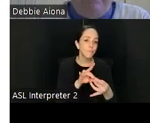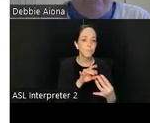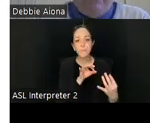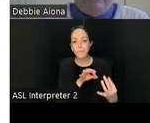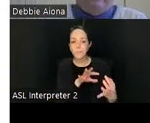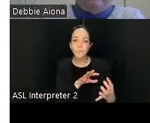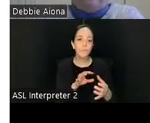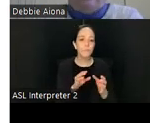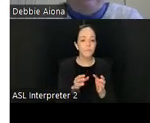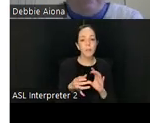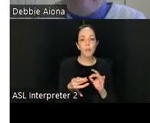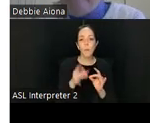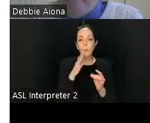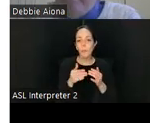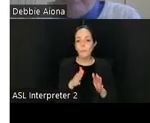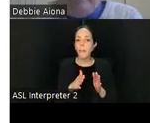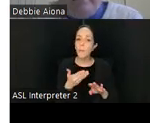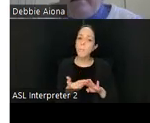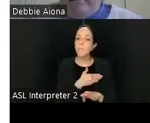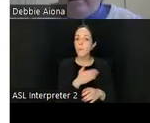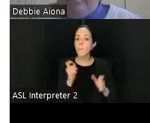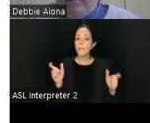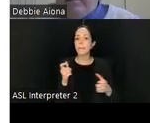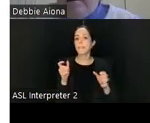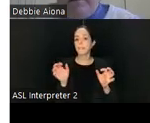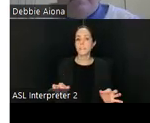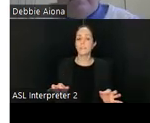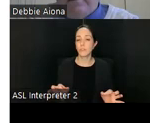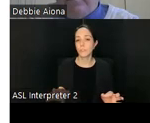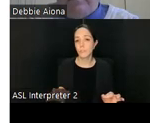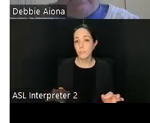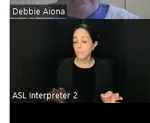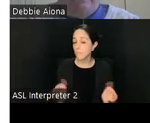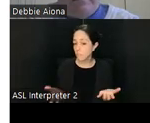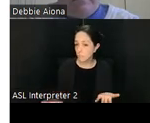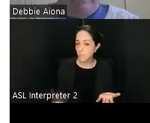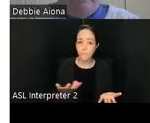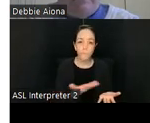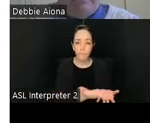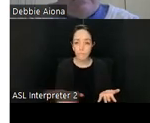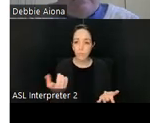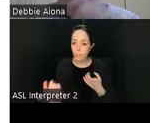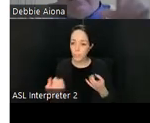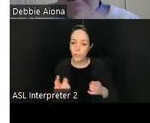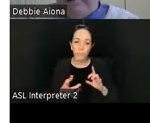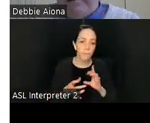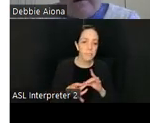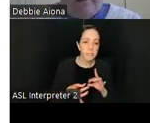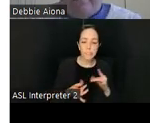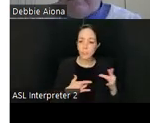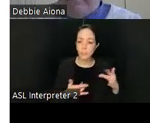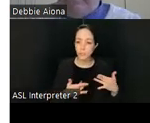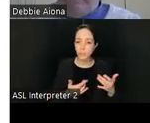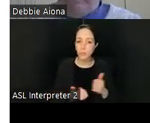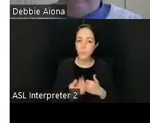minimum before key decisions are made. Any questions, comments, or suggestions about this particular two